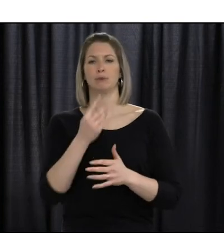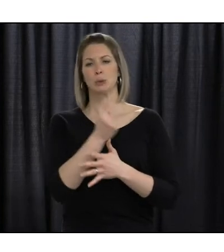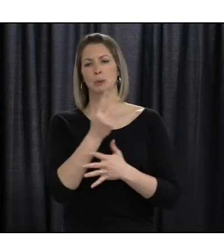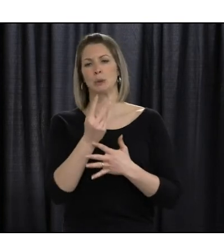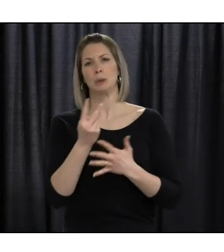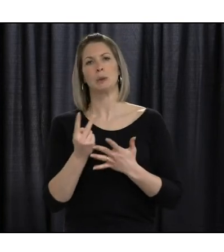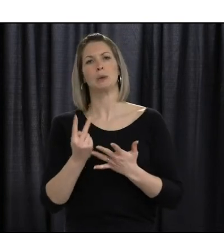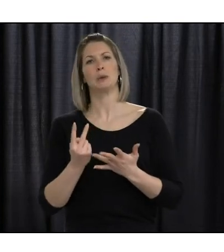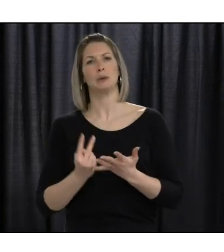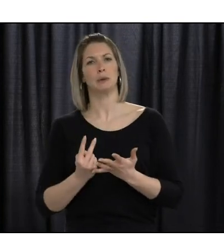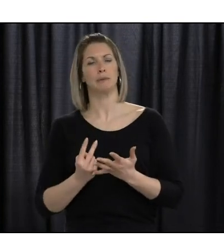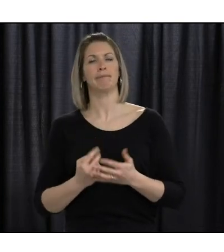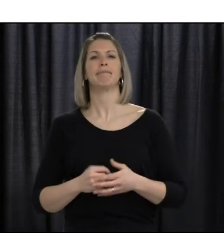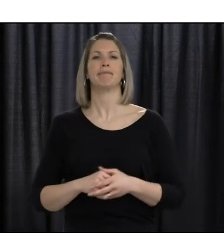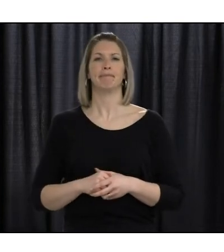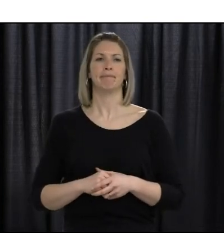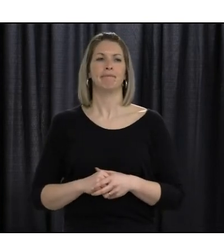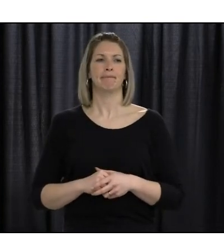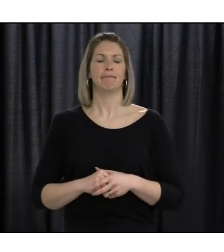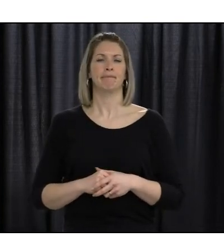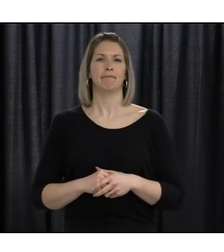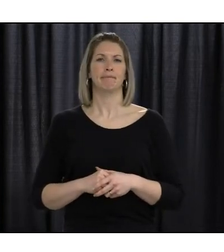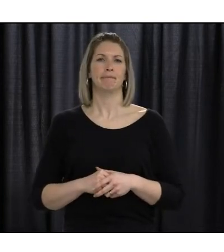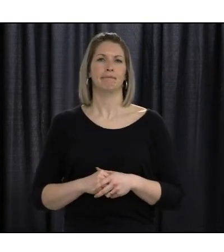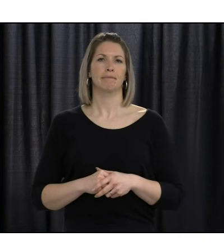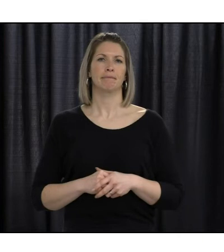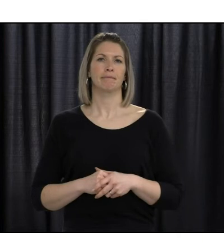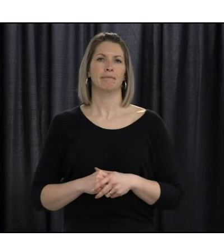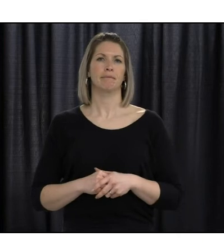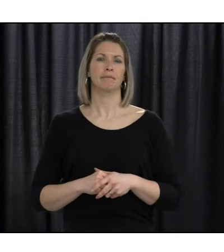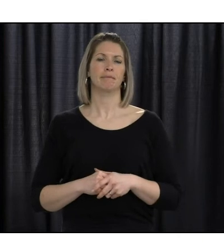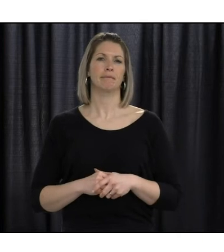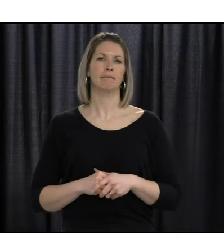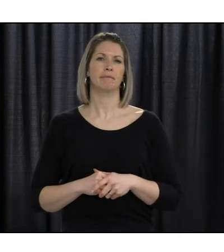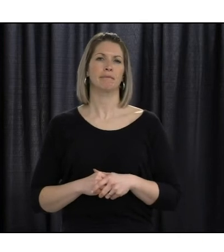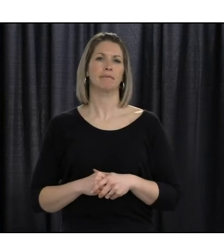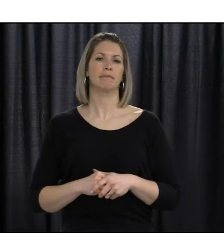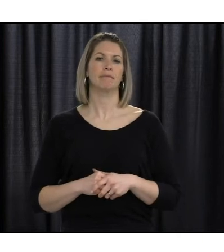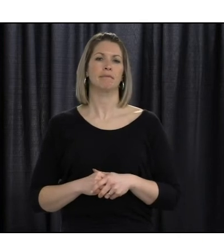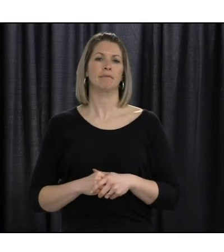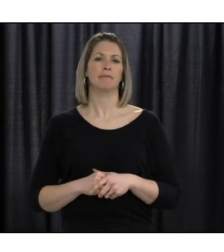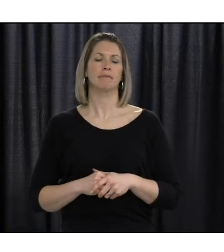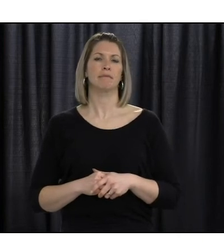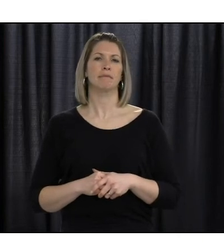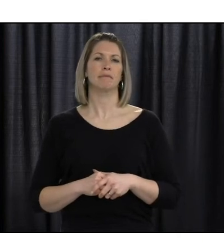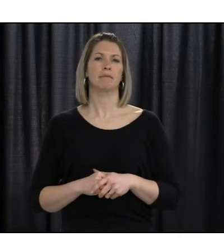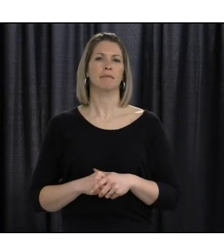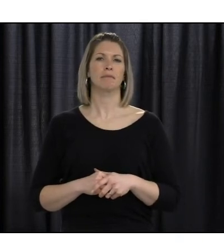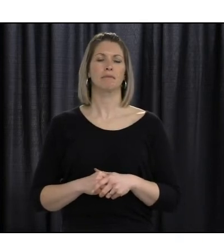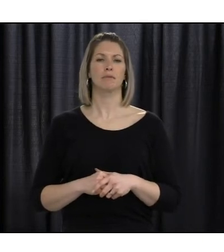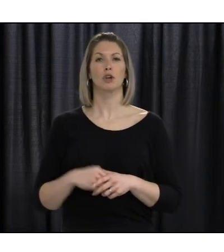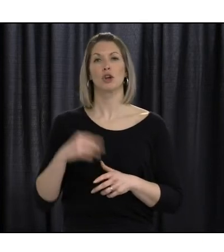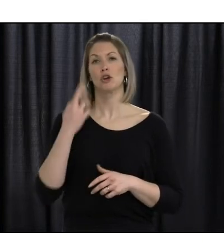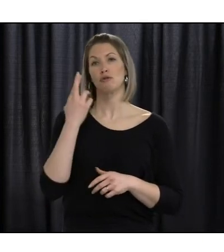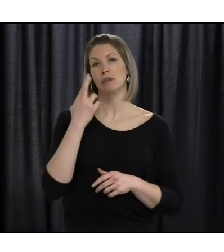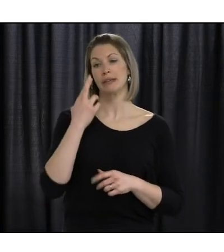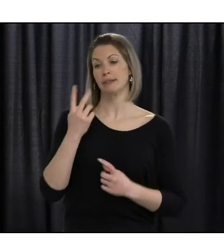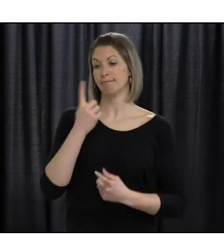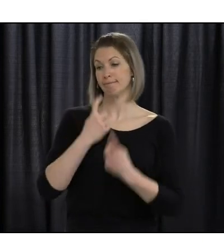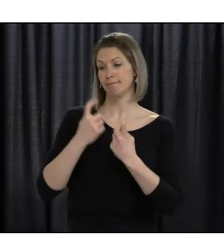questions. We suggest that you not ask rumor-based questions. The purpose of these briefings is to address COVID-19 issues. All